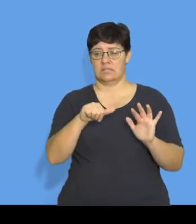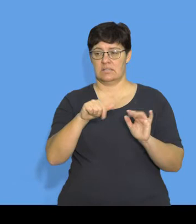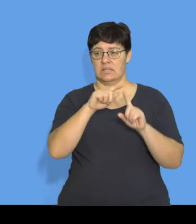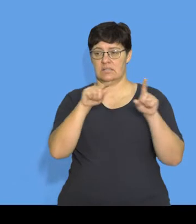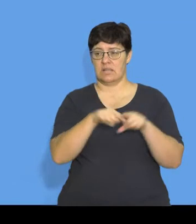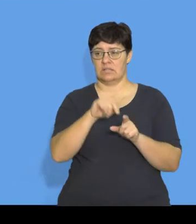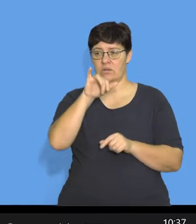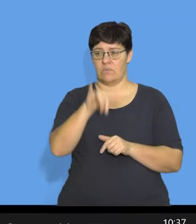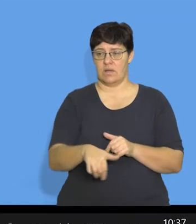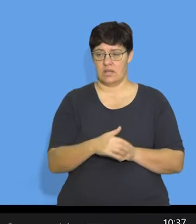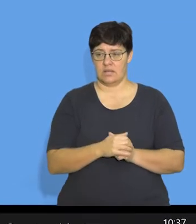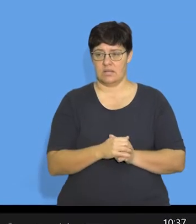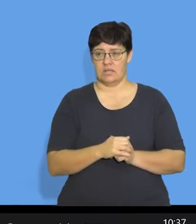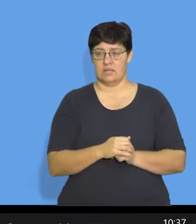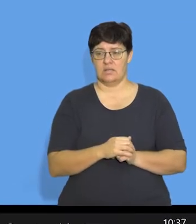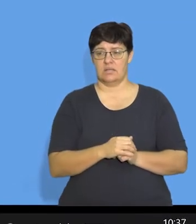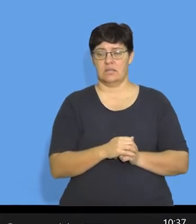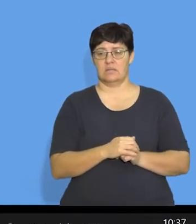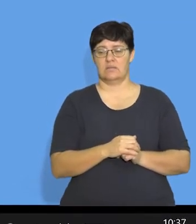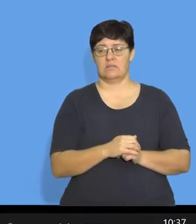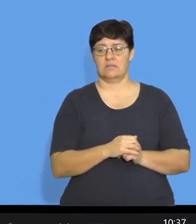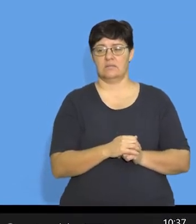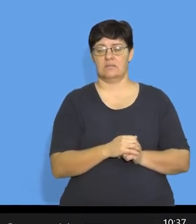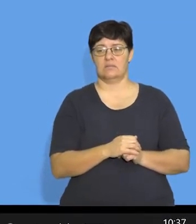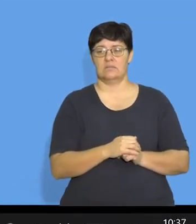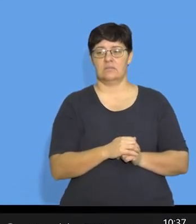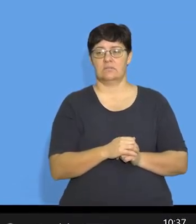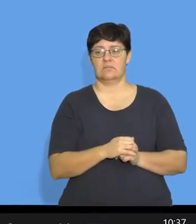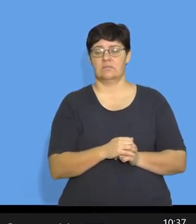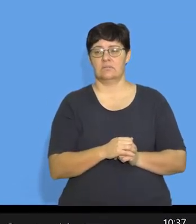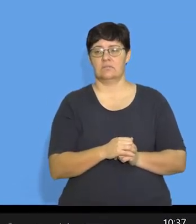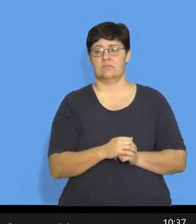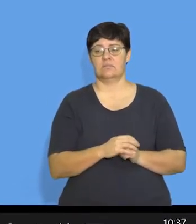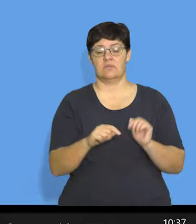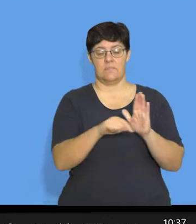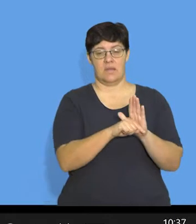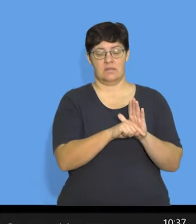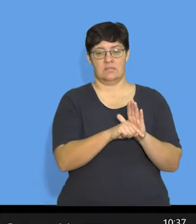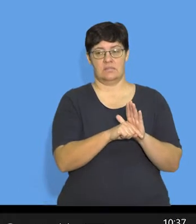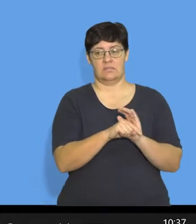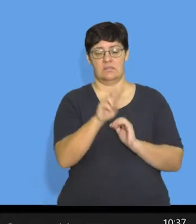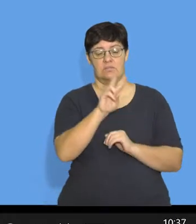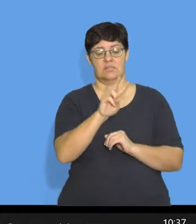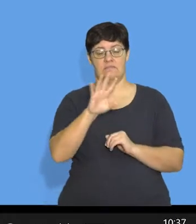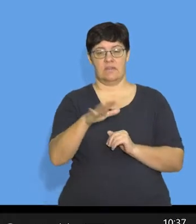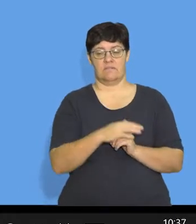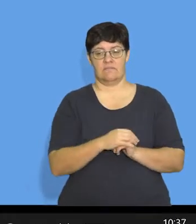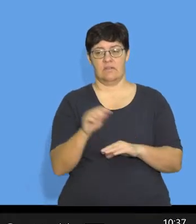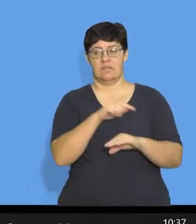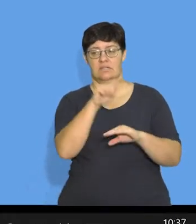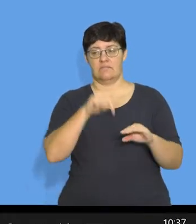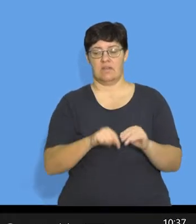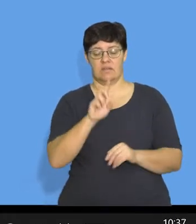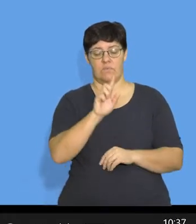We definitely need our calculators. So we've got minus 25 divided